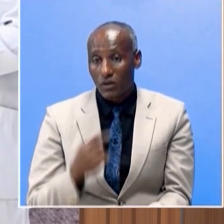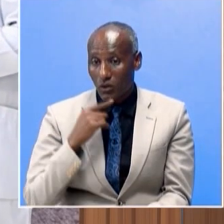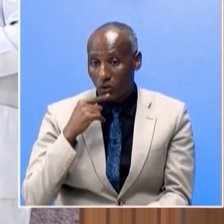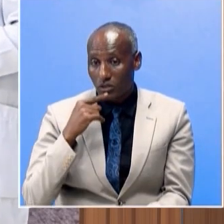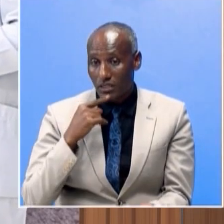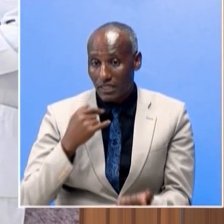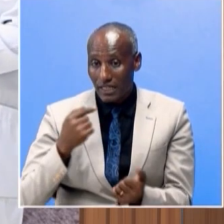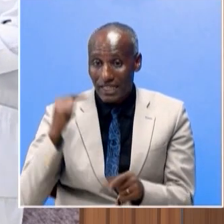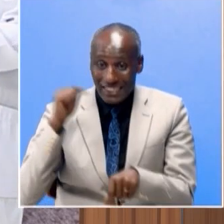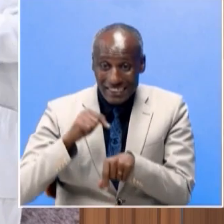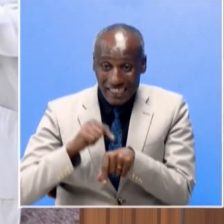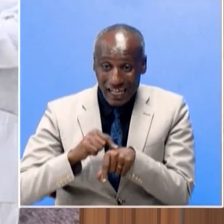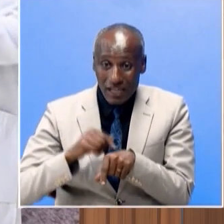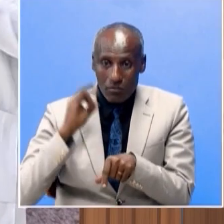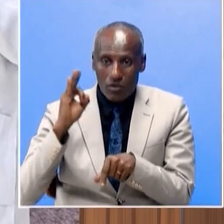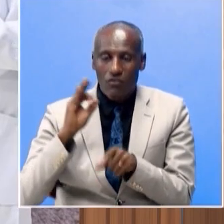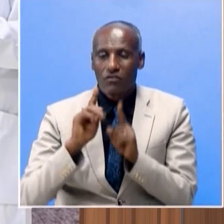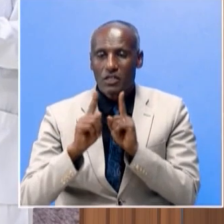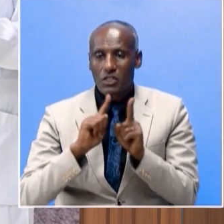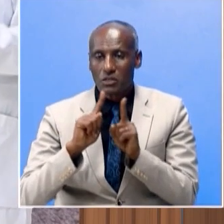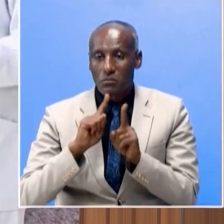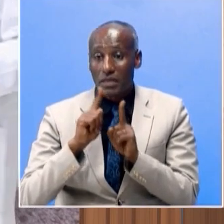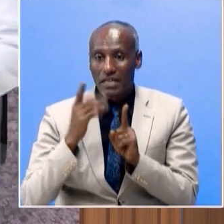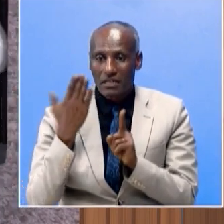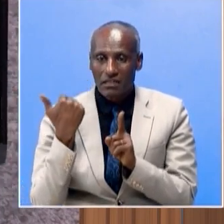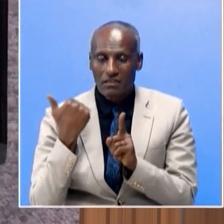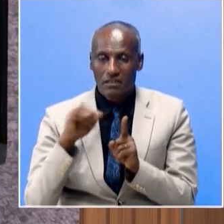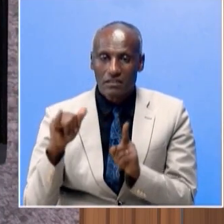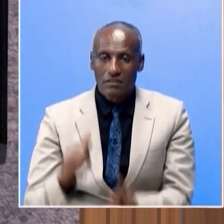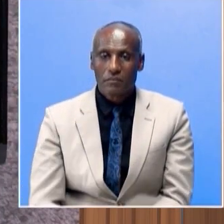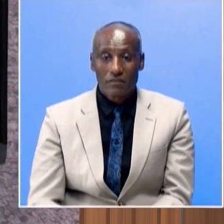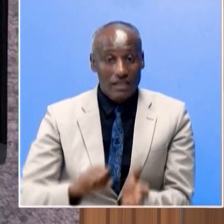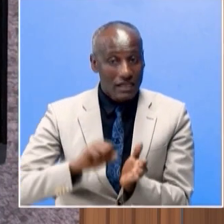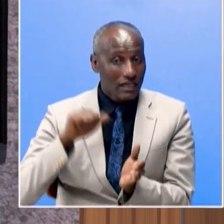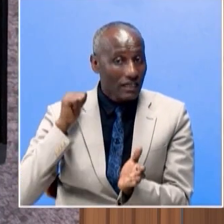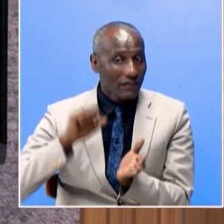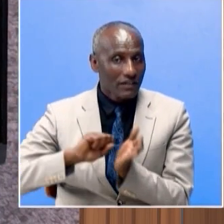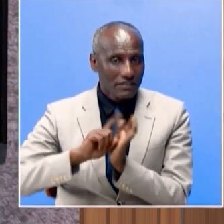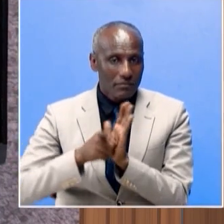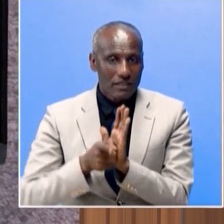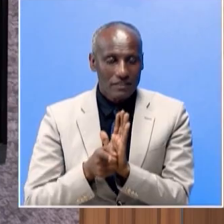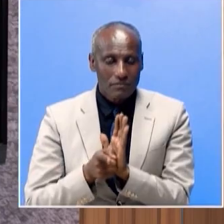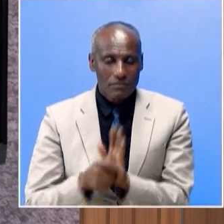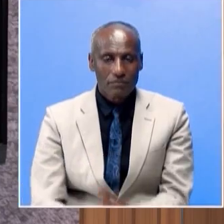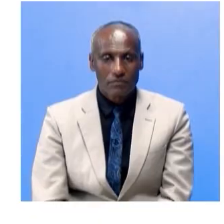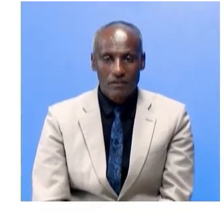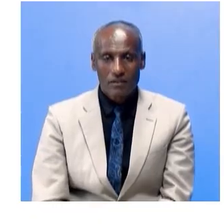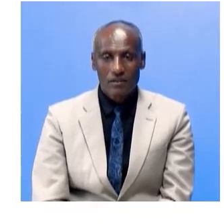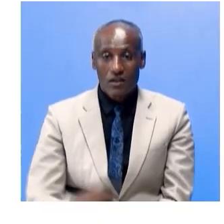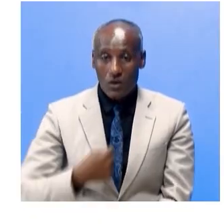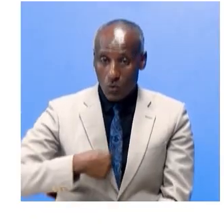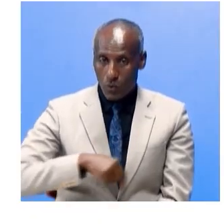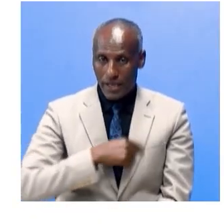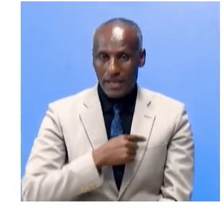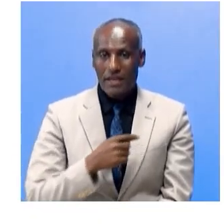speaking. Is it clear? Something happened in the past. And also another one, maybe we can take another example. We